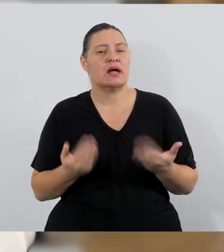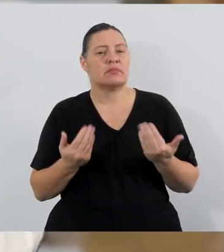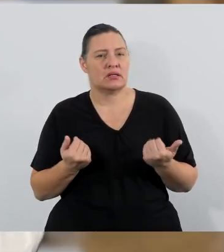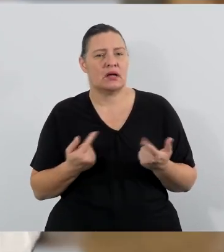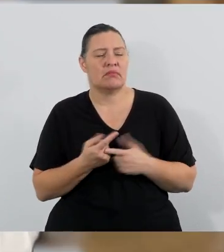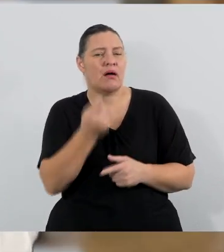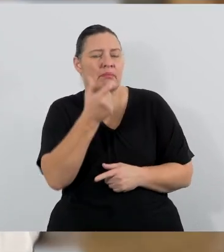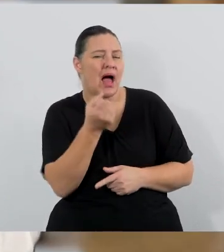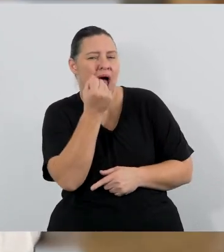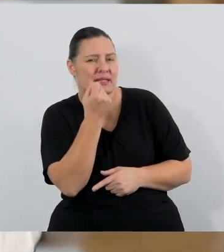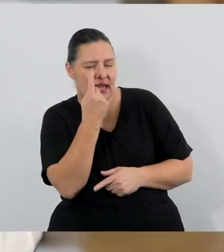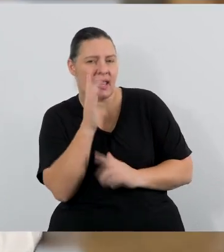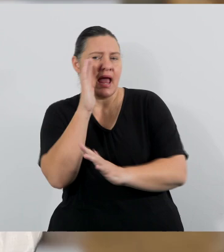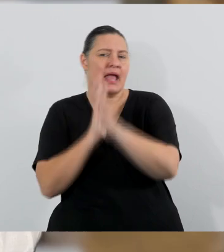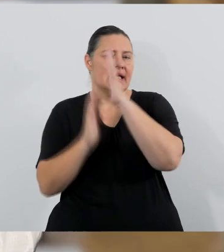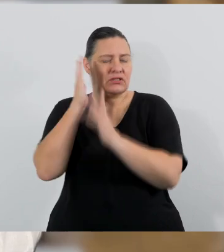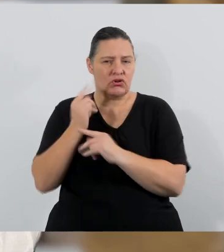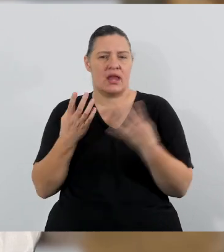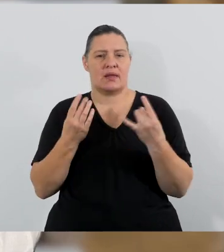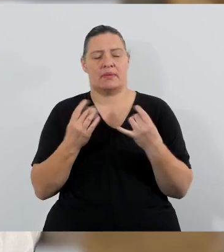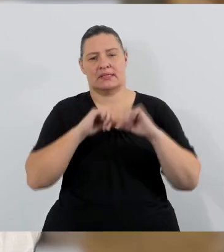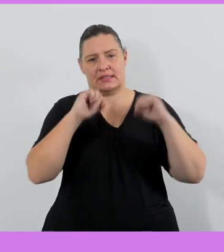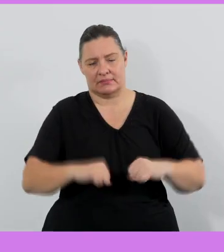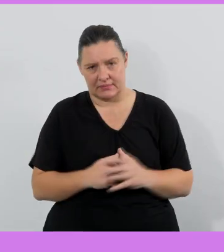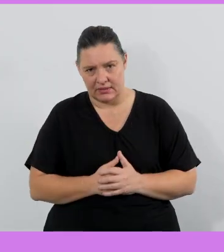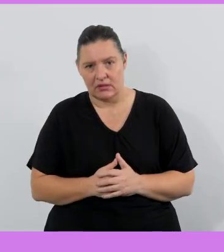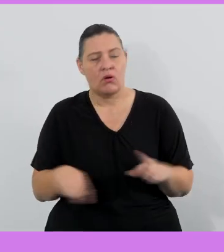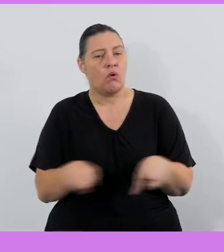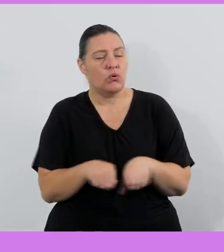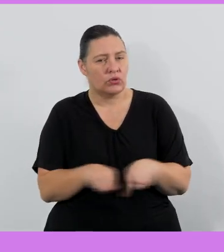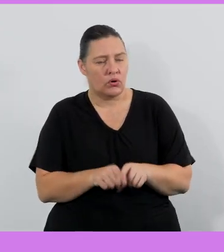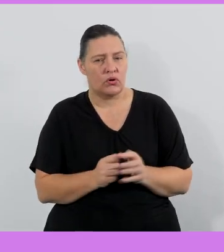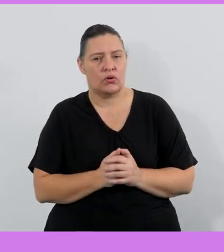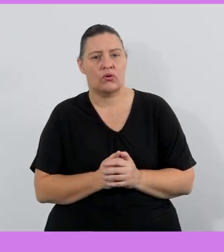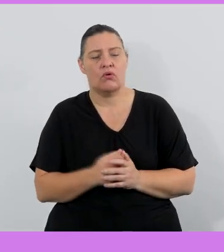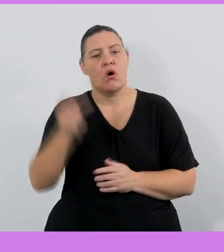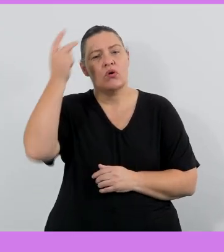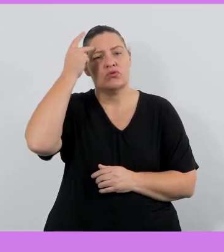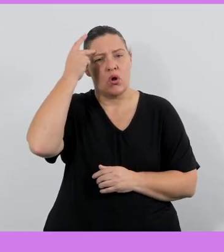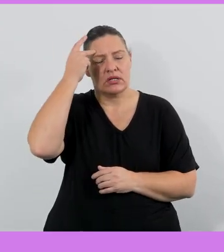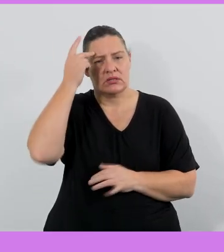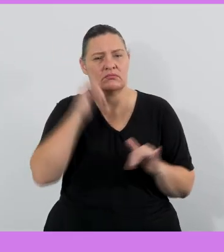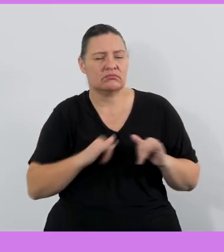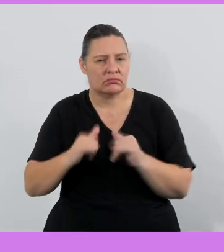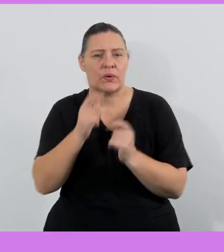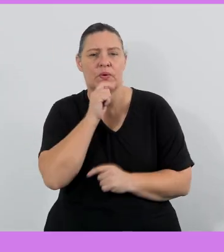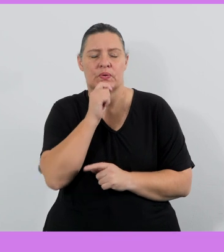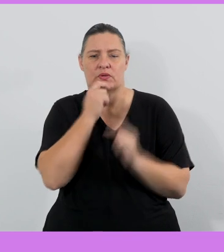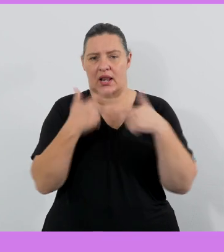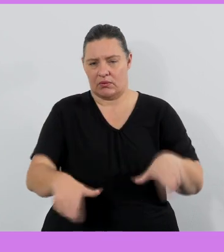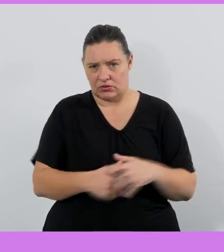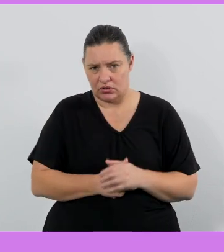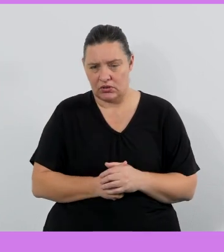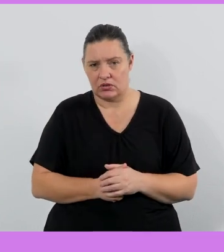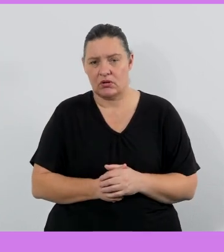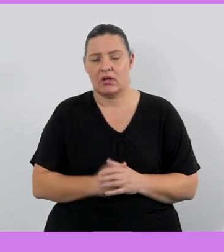have a little understanding of the history of the number systems, as well as knowledge of the commonly used language. For